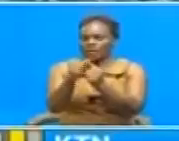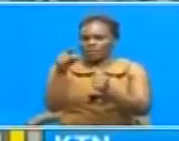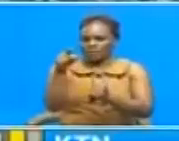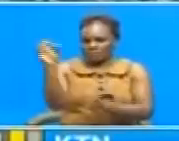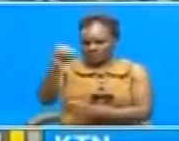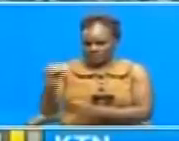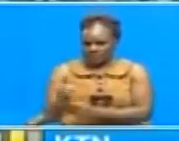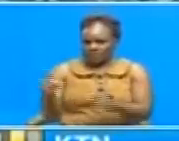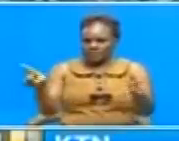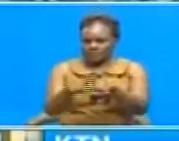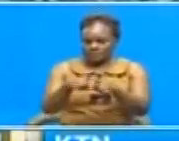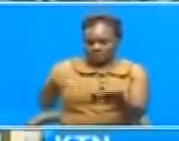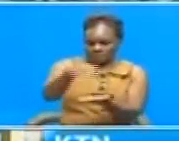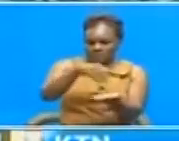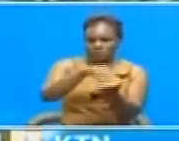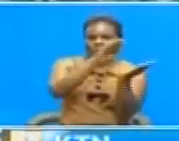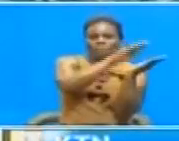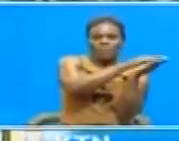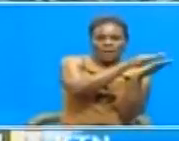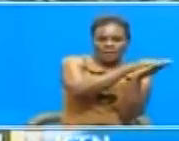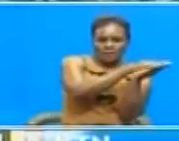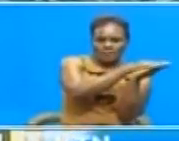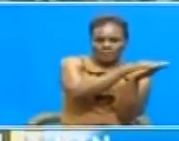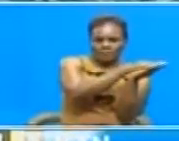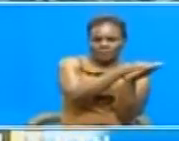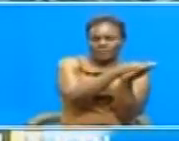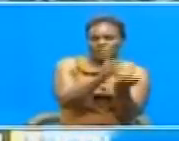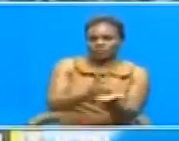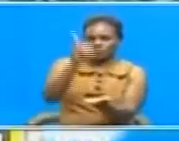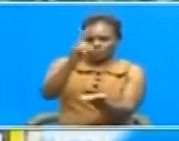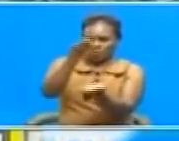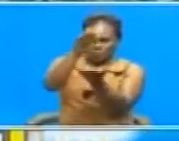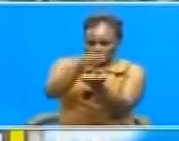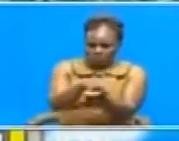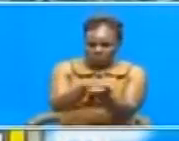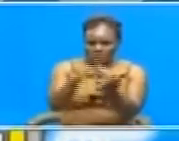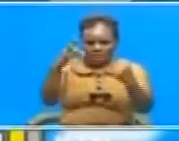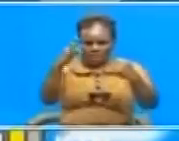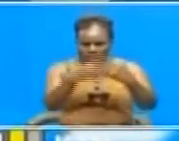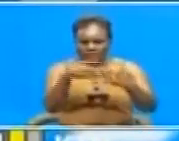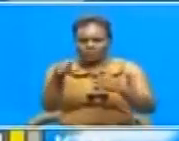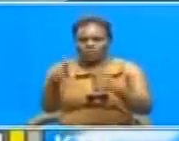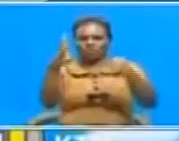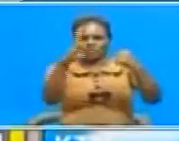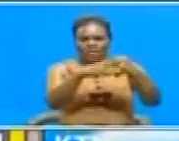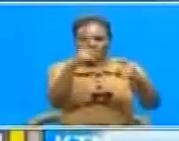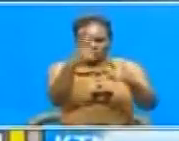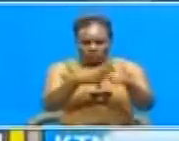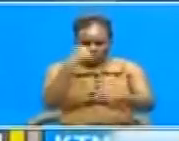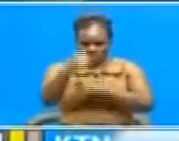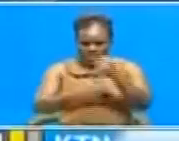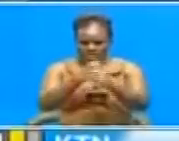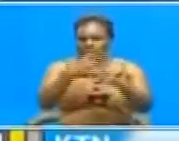depreciation. According to the Central Bank of Kenya data, the shilling has depreciated by 8.9% since the beginning of the